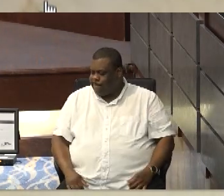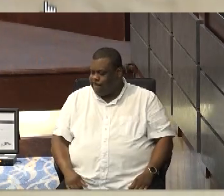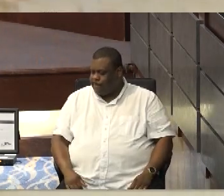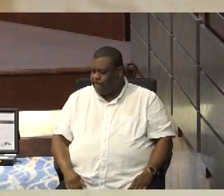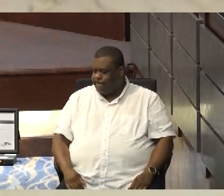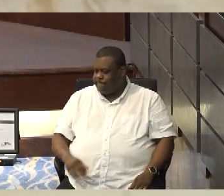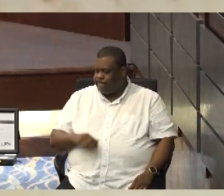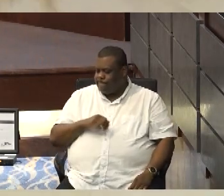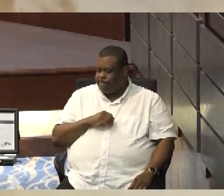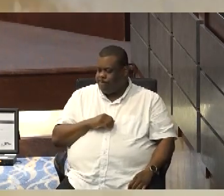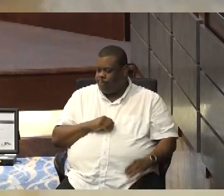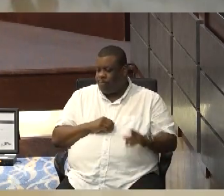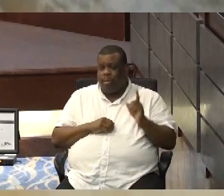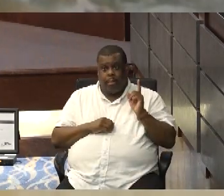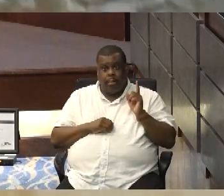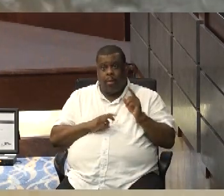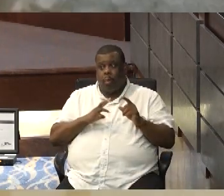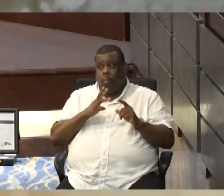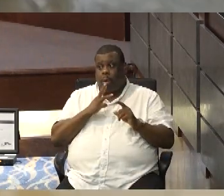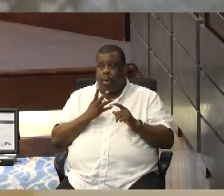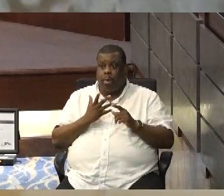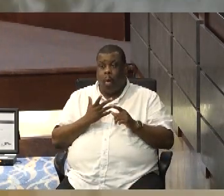that's significant flow there.